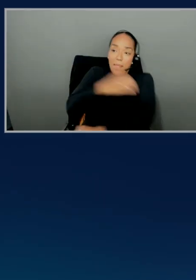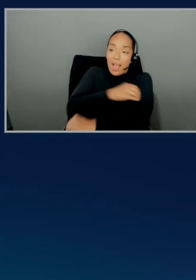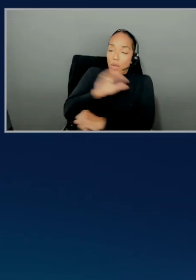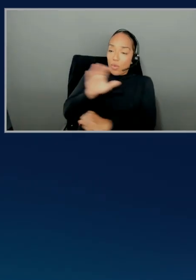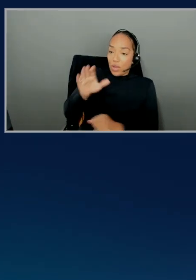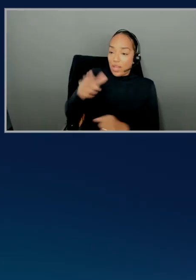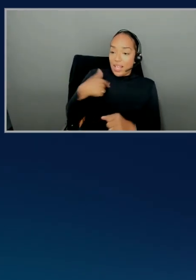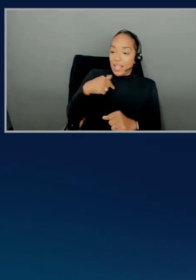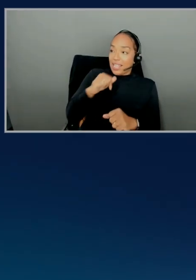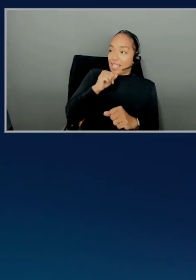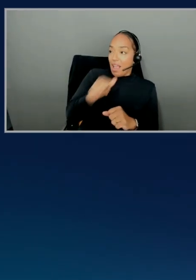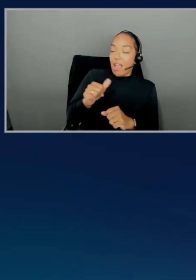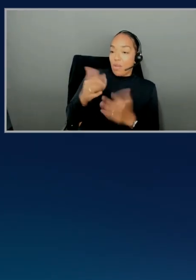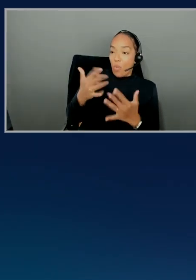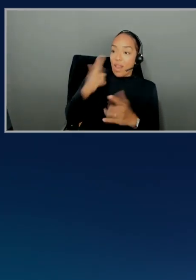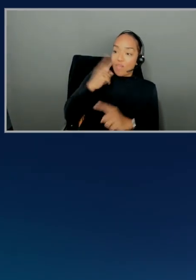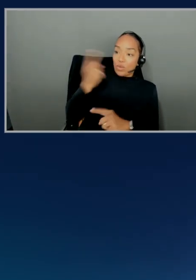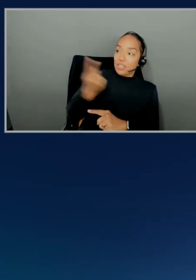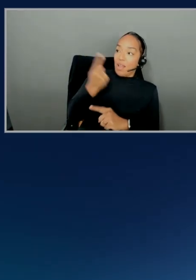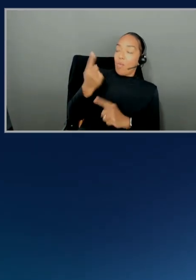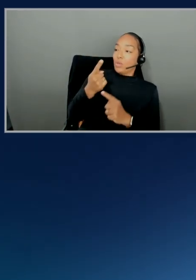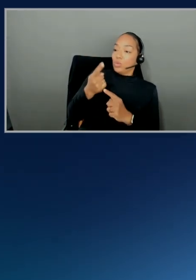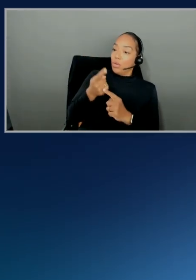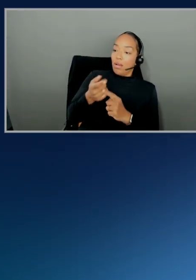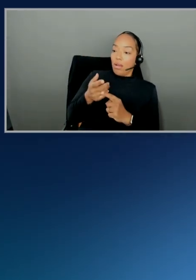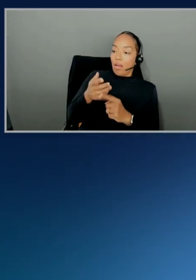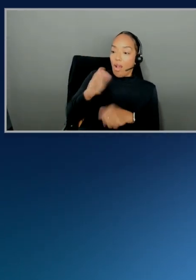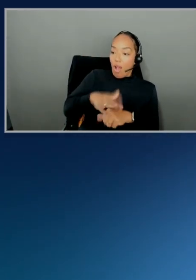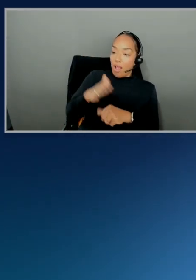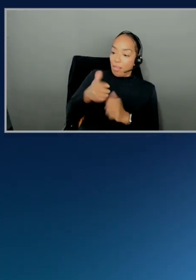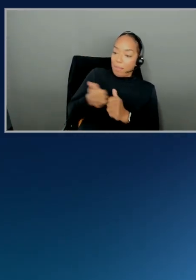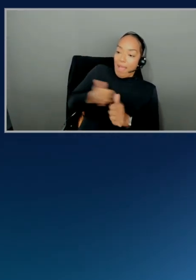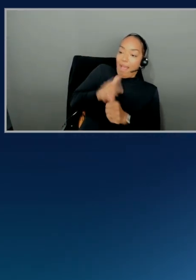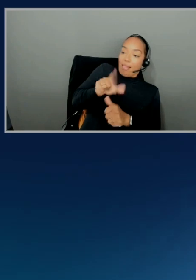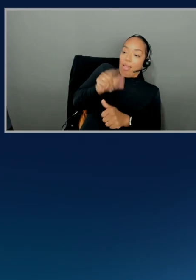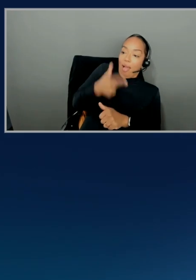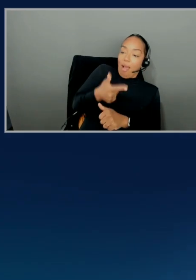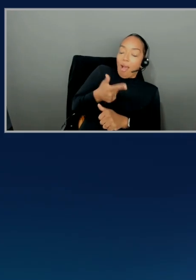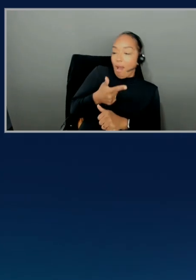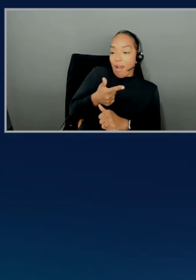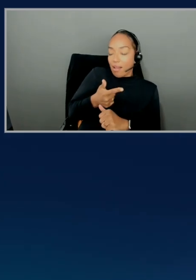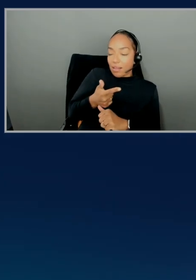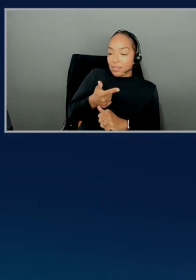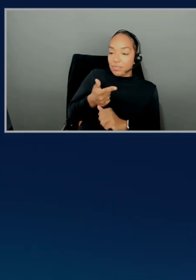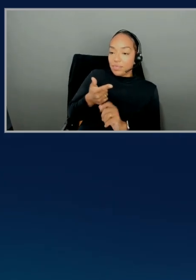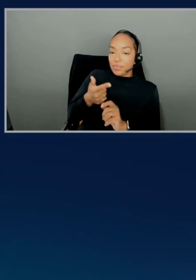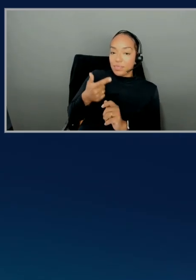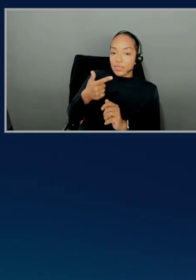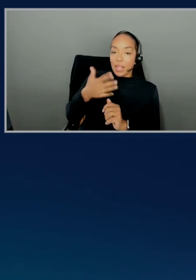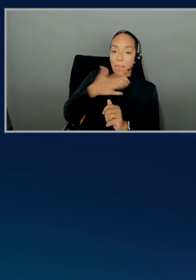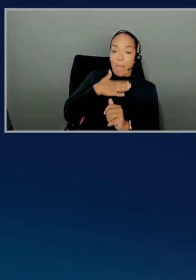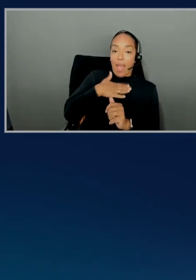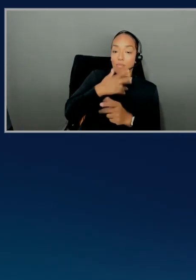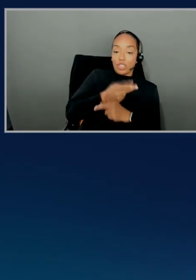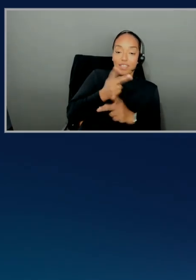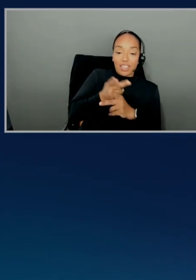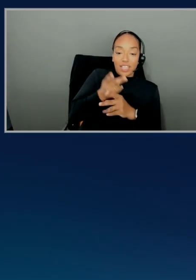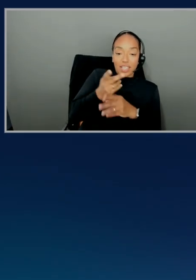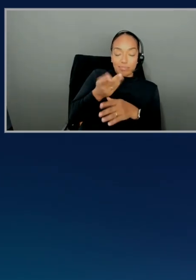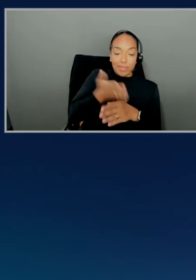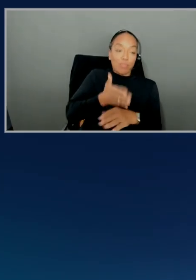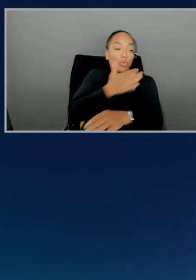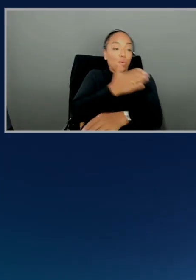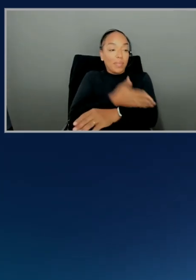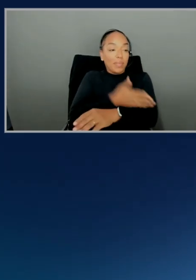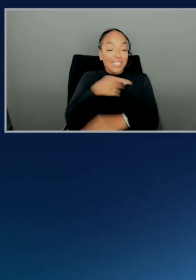me on their backlog, and when I'm prioritized, I can, get this tool made for, my productivity improvement. This is